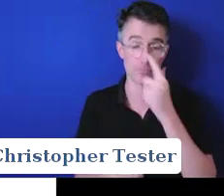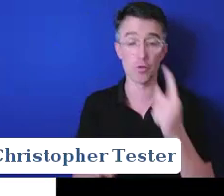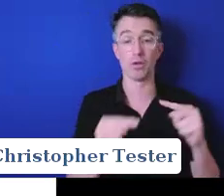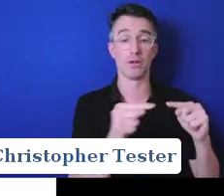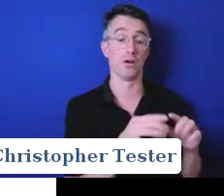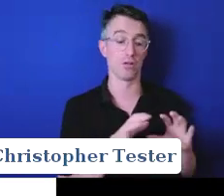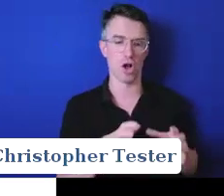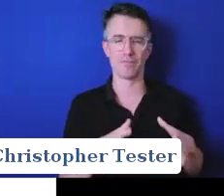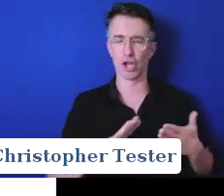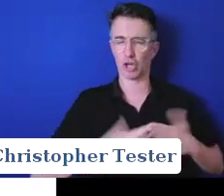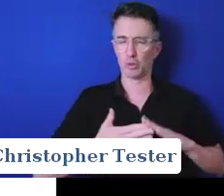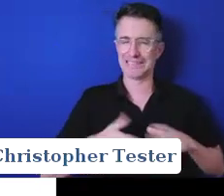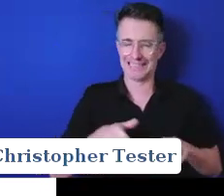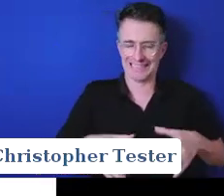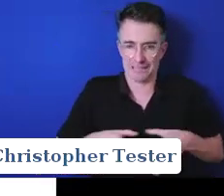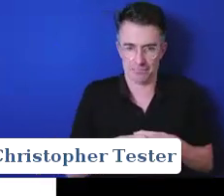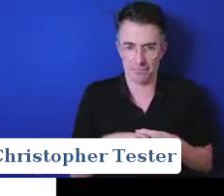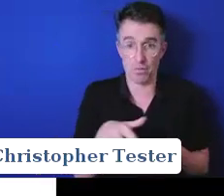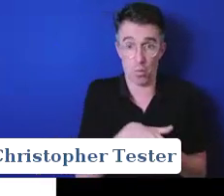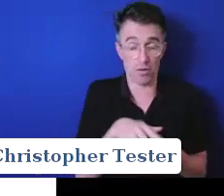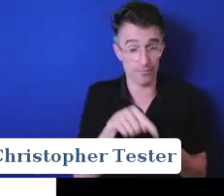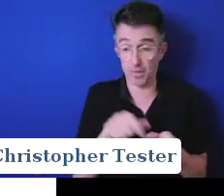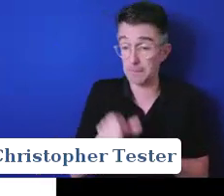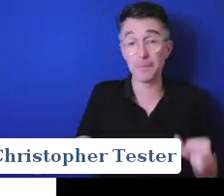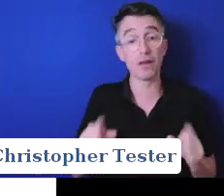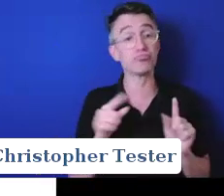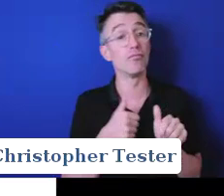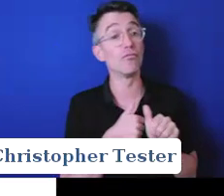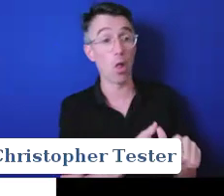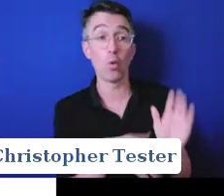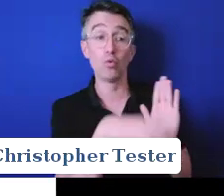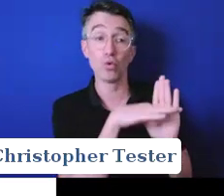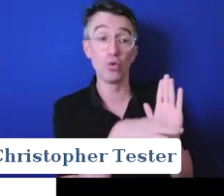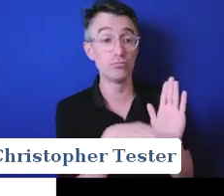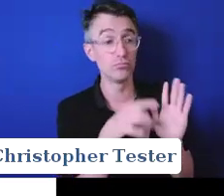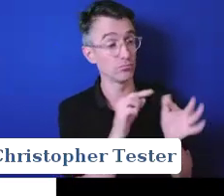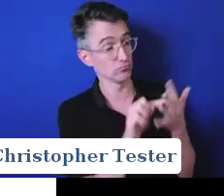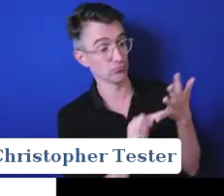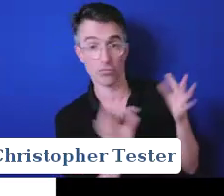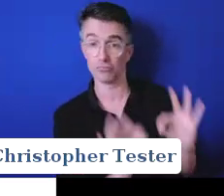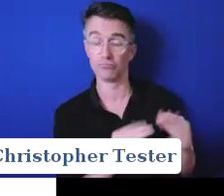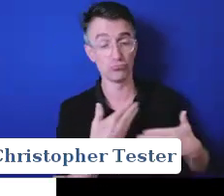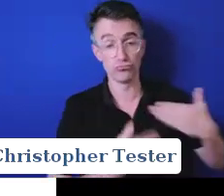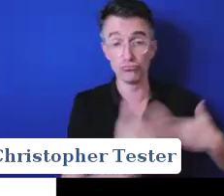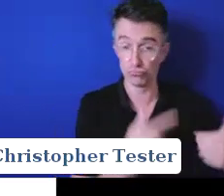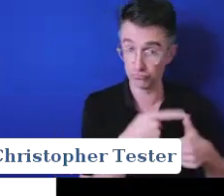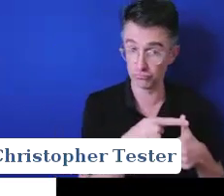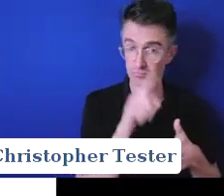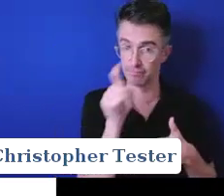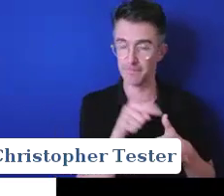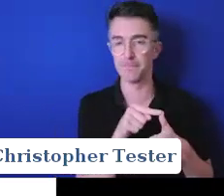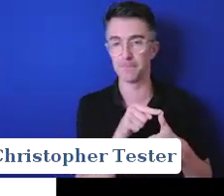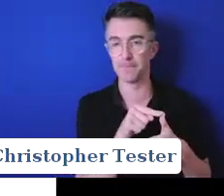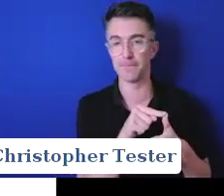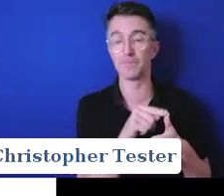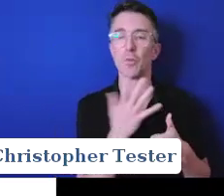the guidelines, and established procedures were able to promptly address the complaints related to the